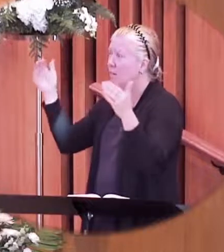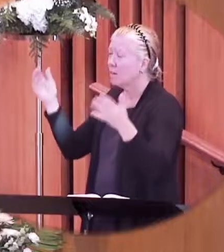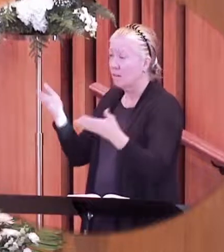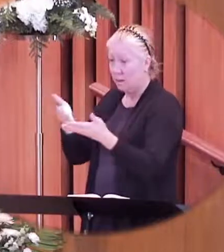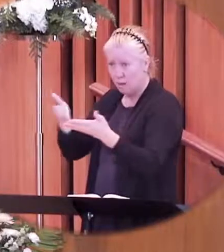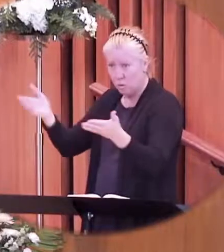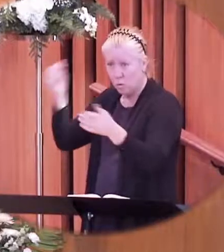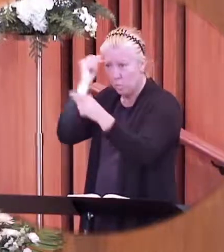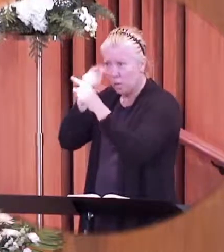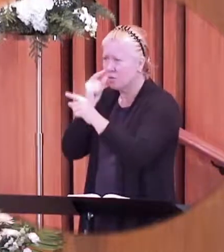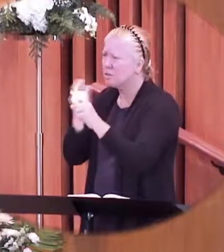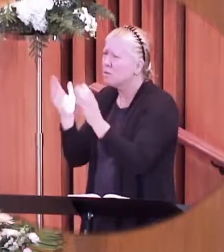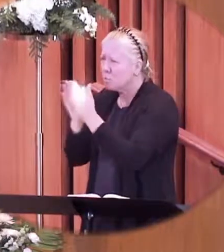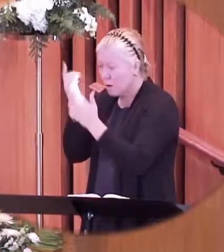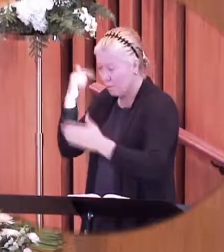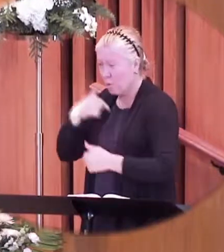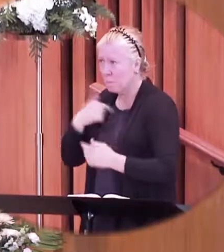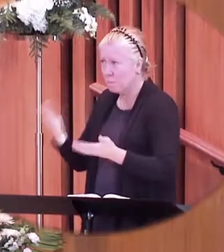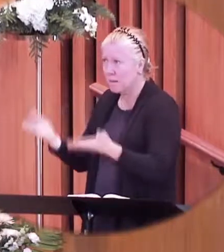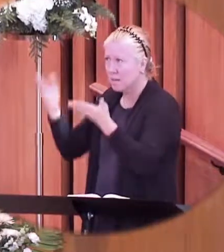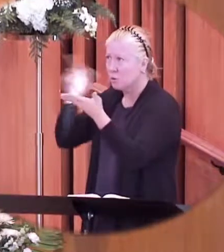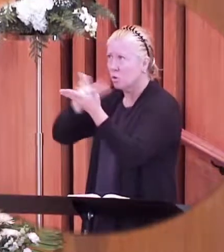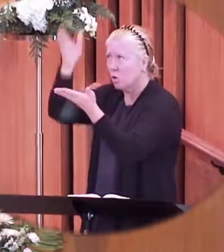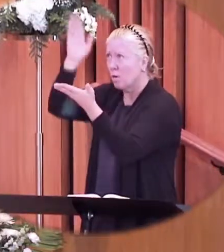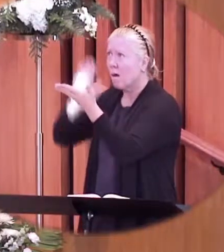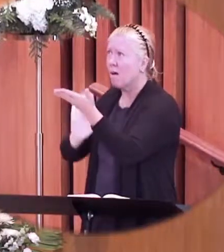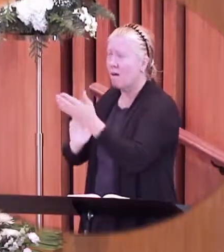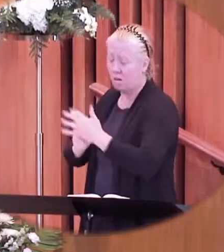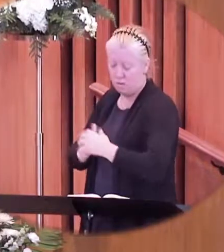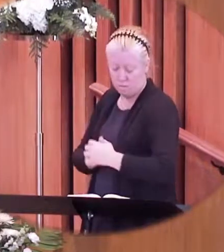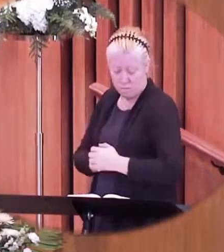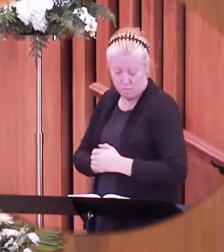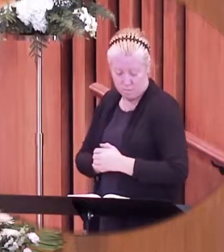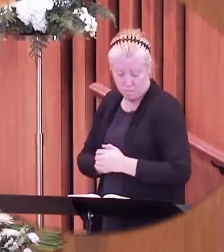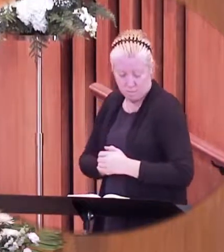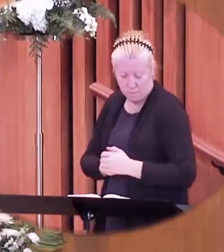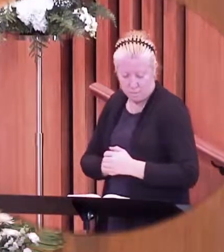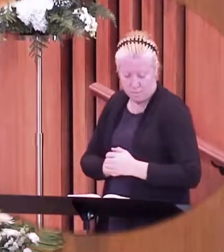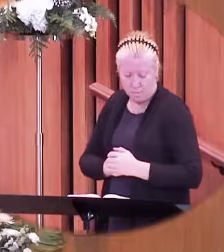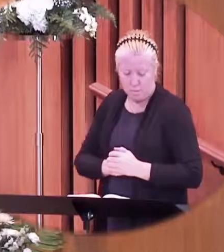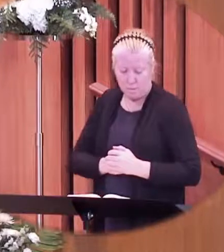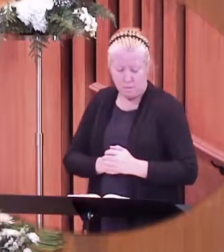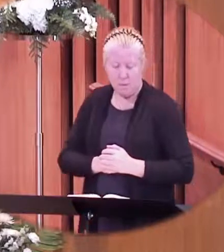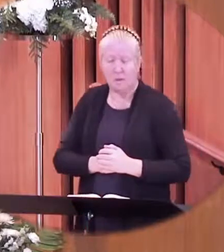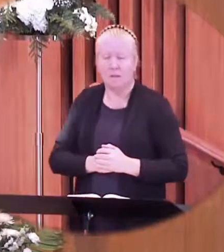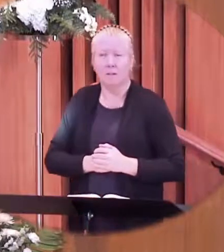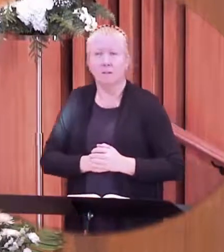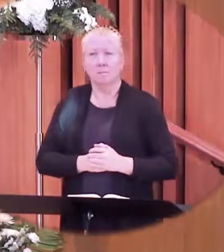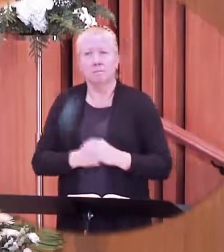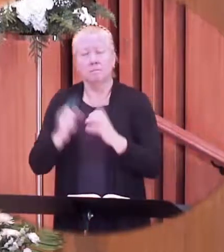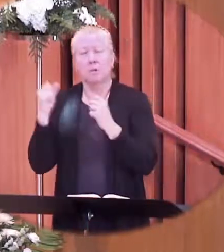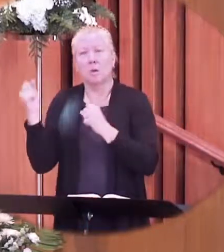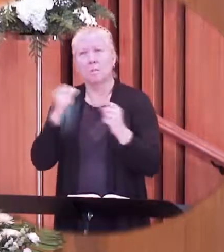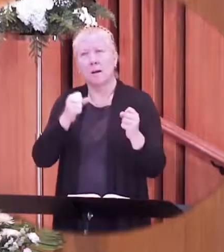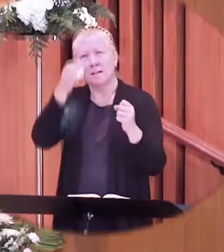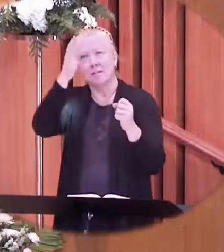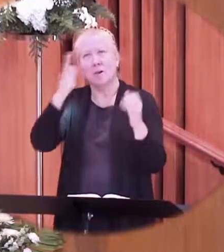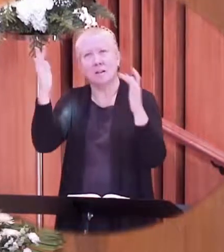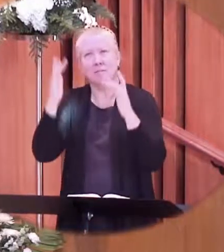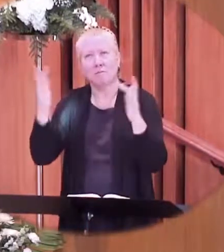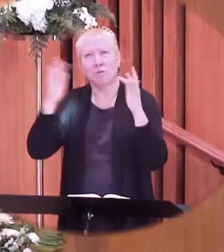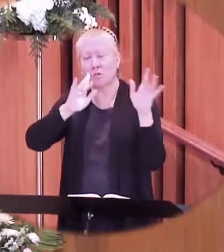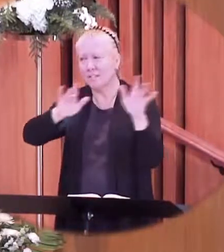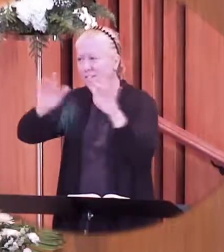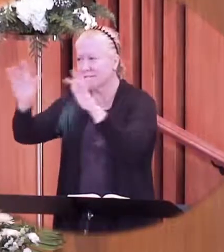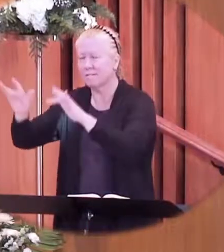you, my brothers and sisters, to pray for me to the Lord our God. May Almighty God have mercy on